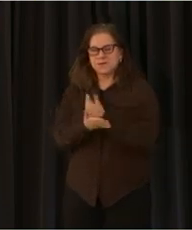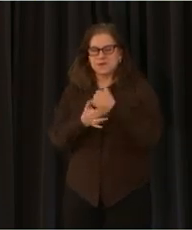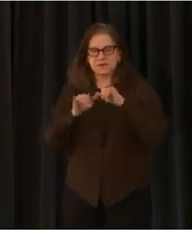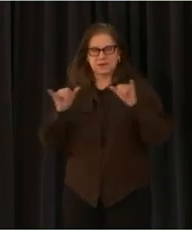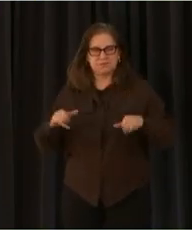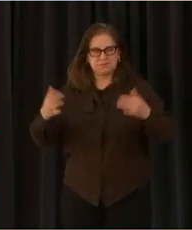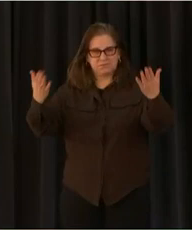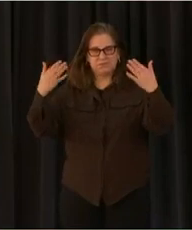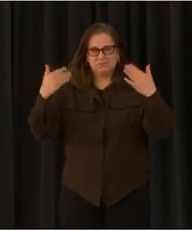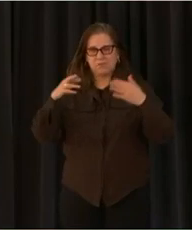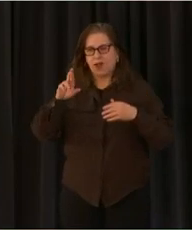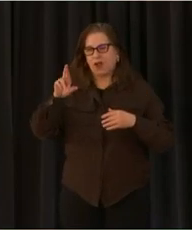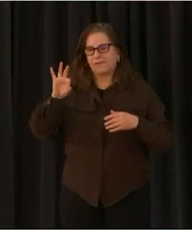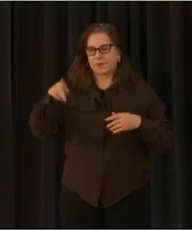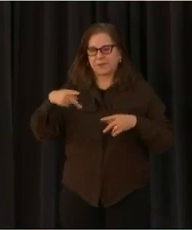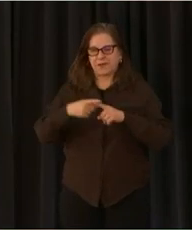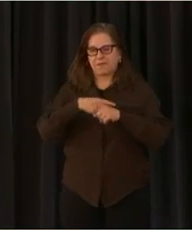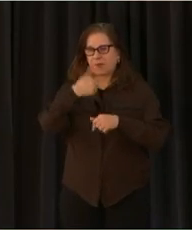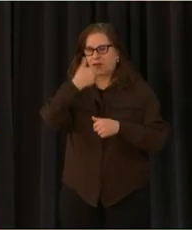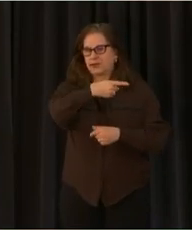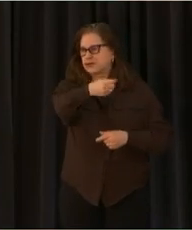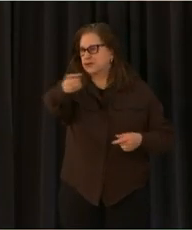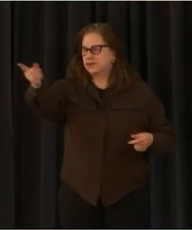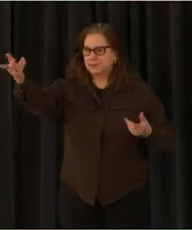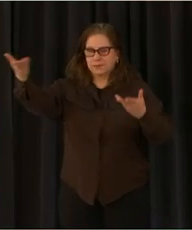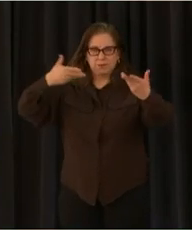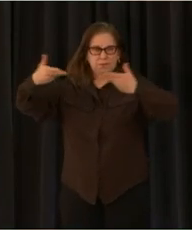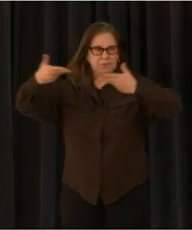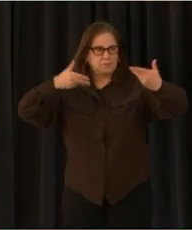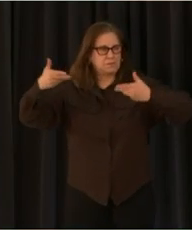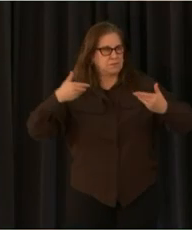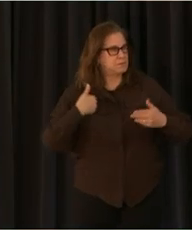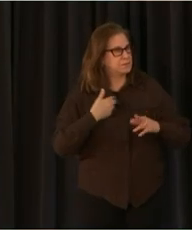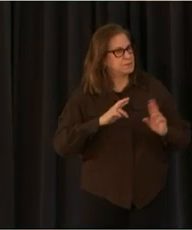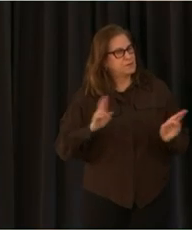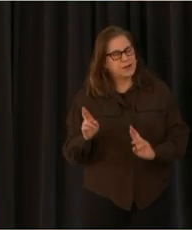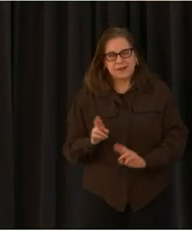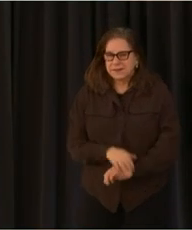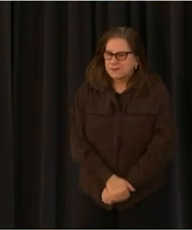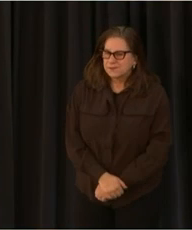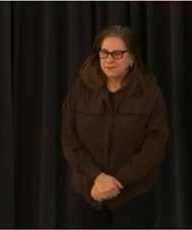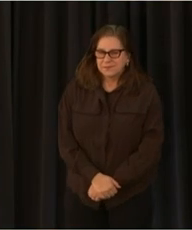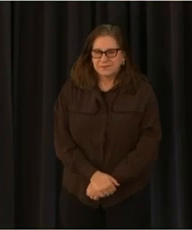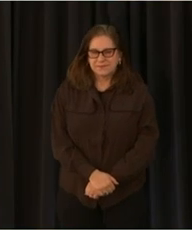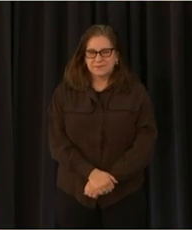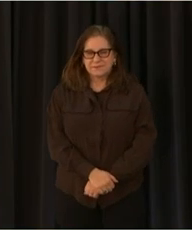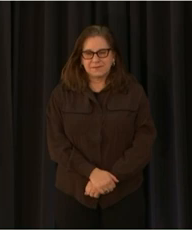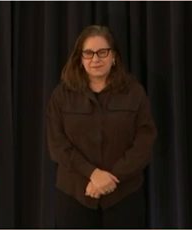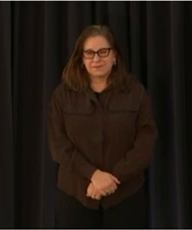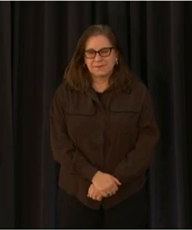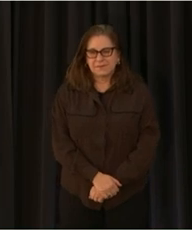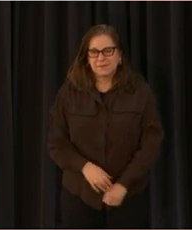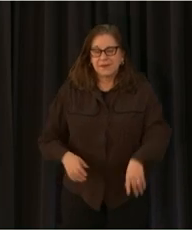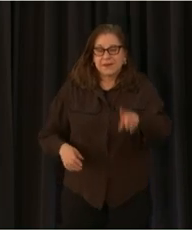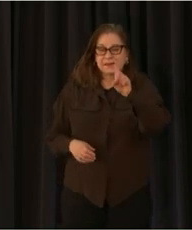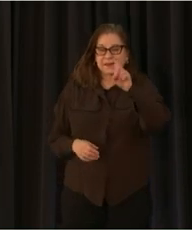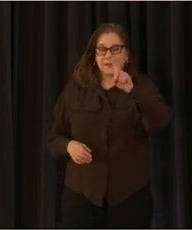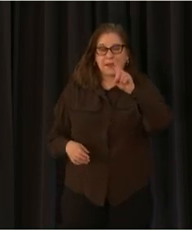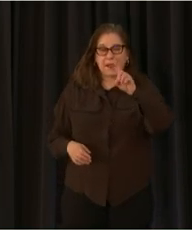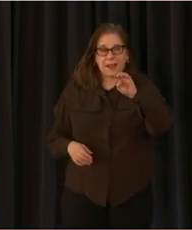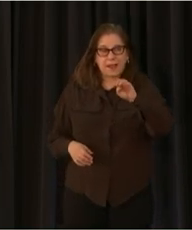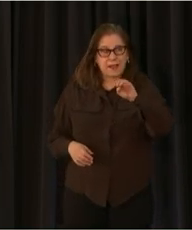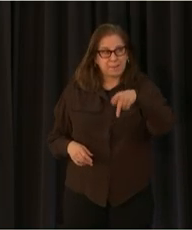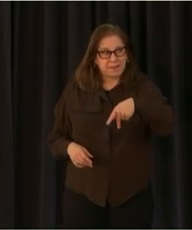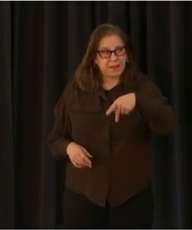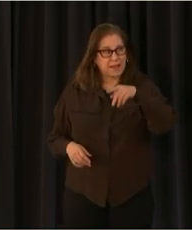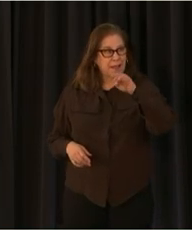finally, I just want to remind people that DMPED and the Department of Small and Local